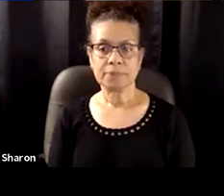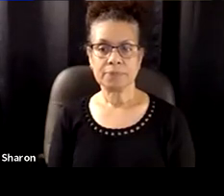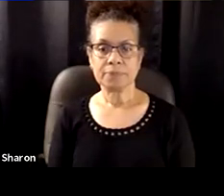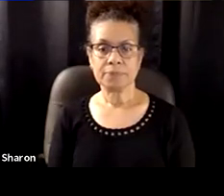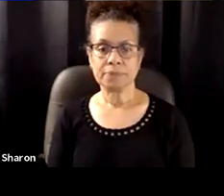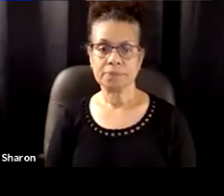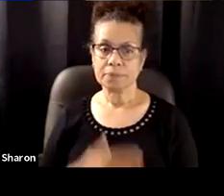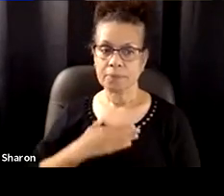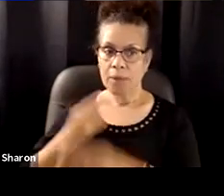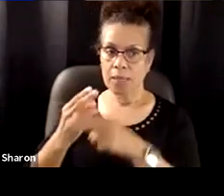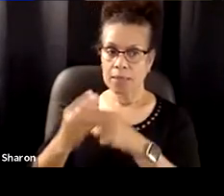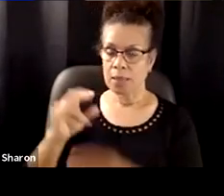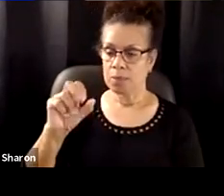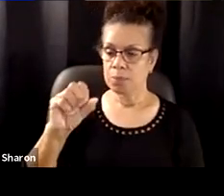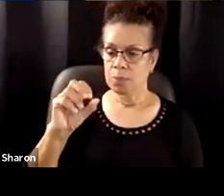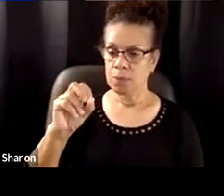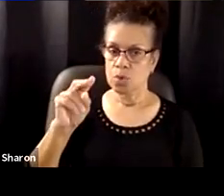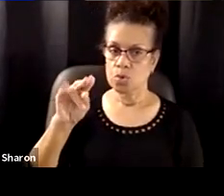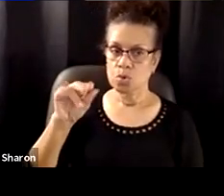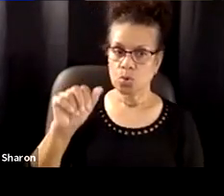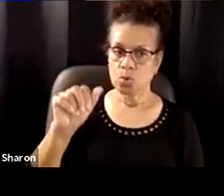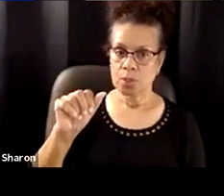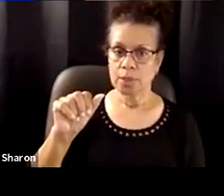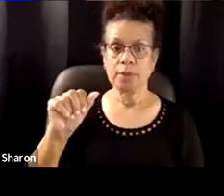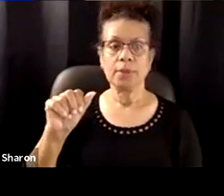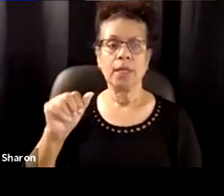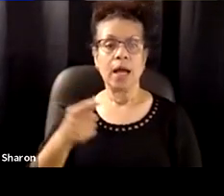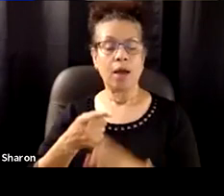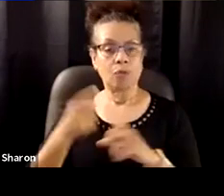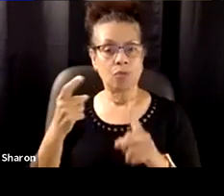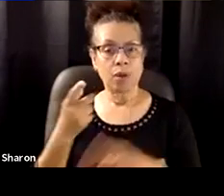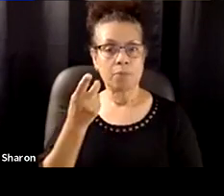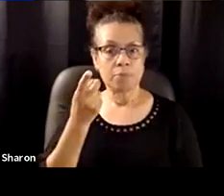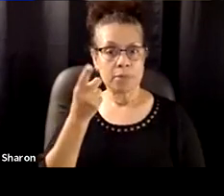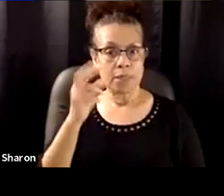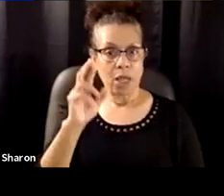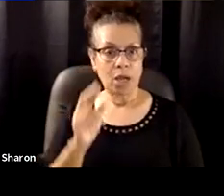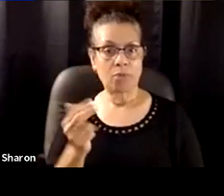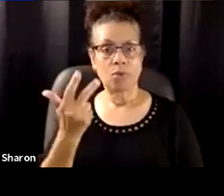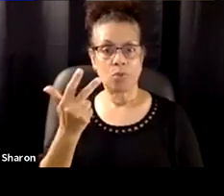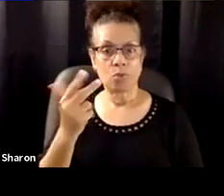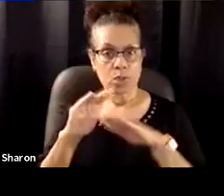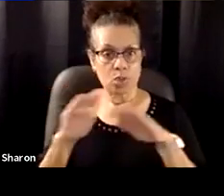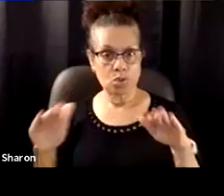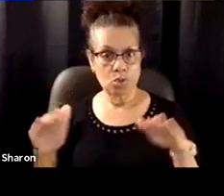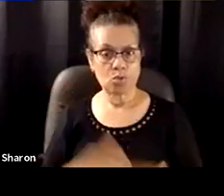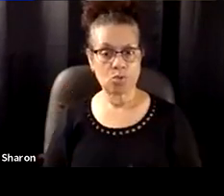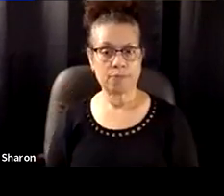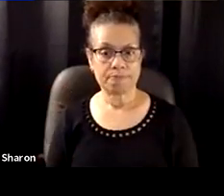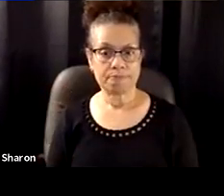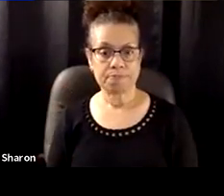my name is sonia medina i am from the dominican republic i have two children and they attend your garden